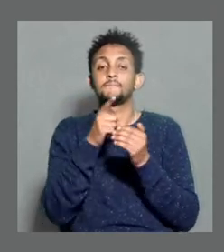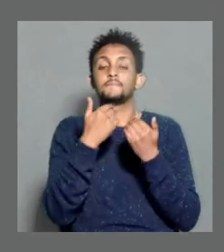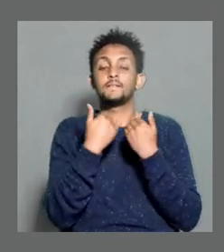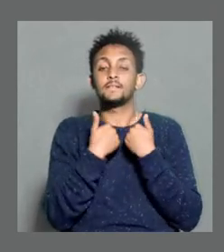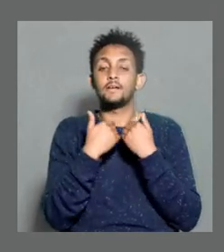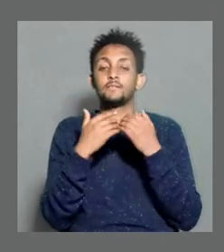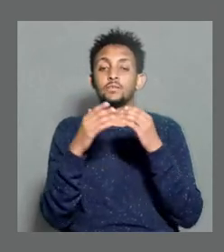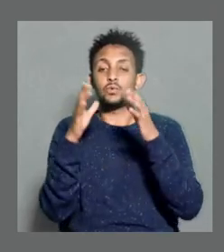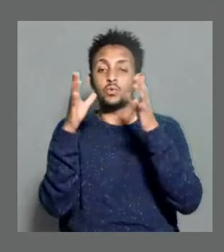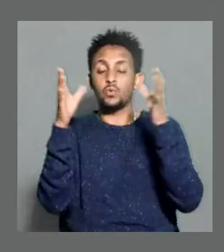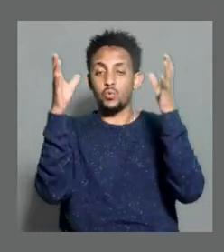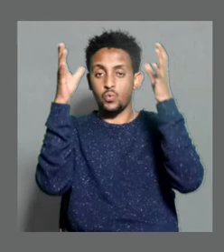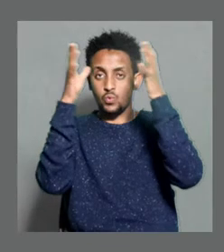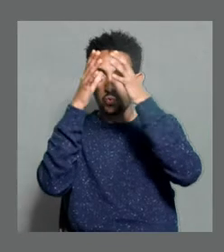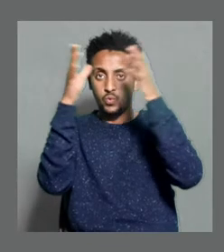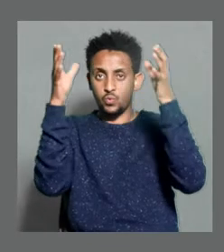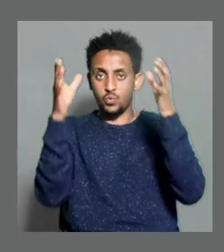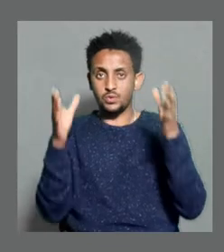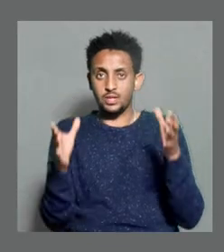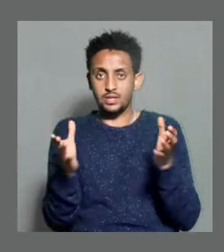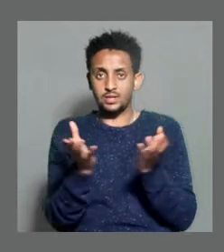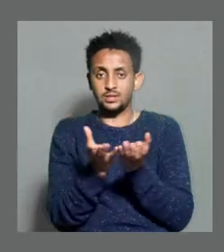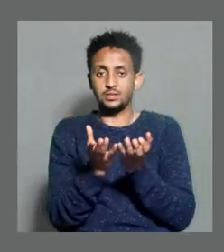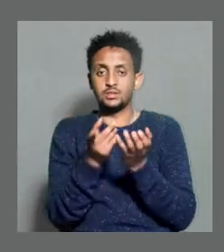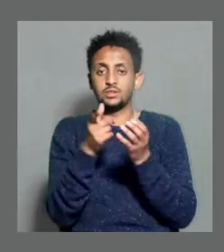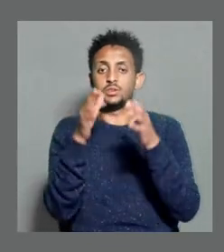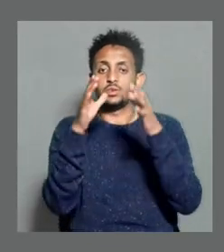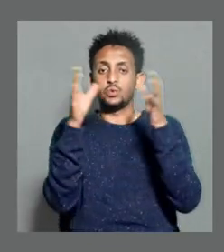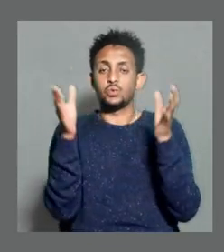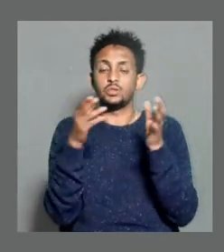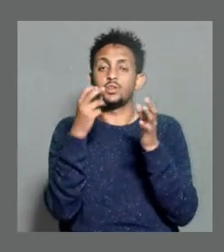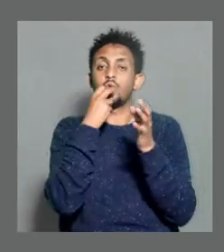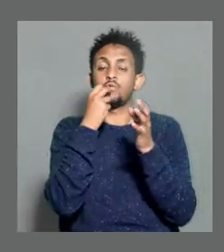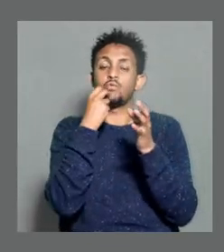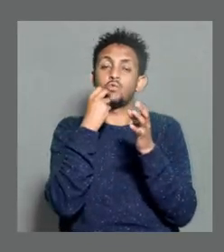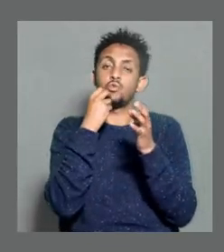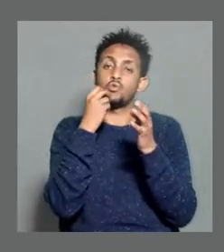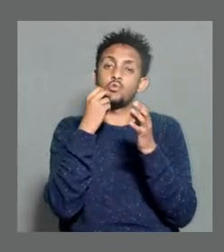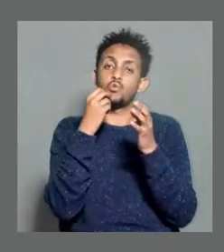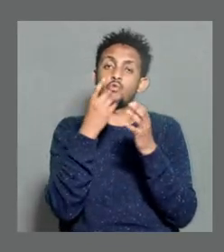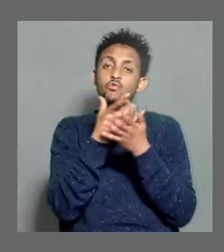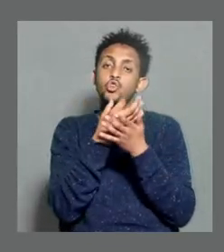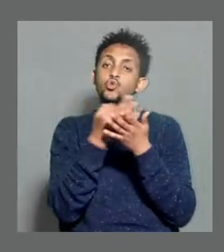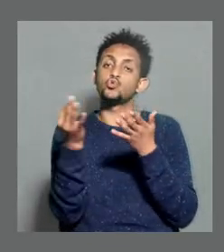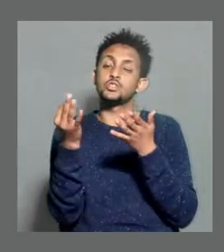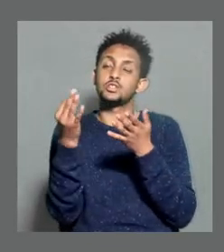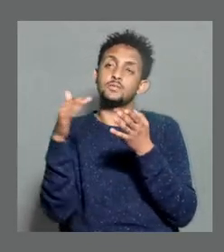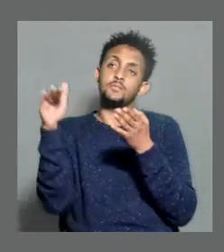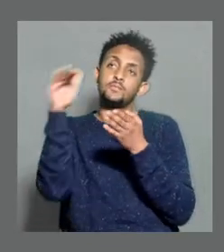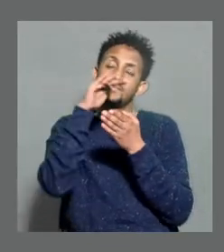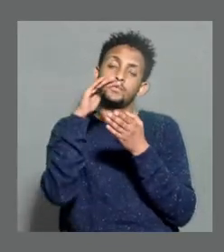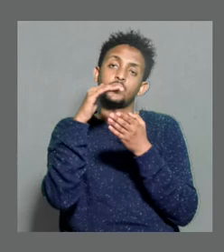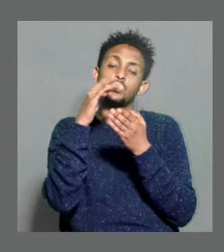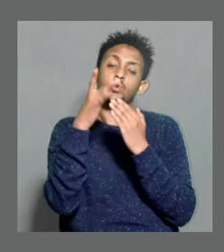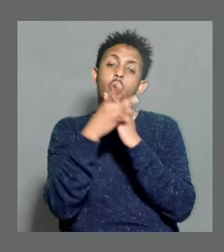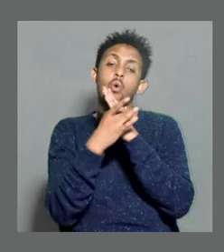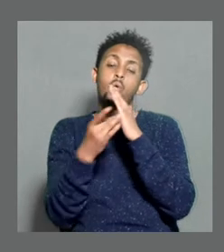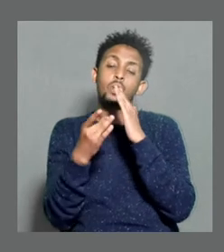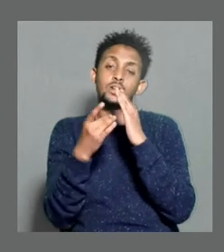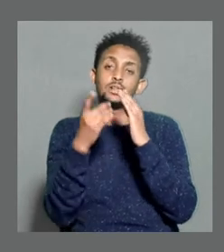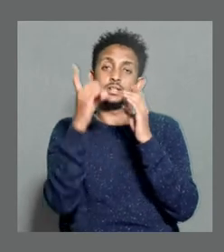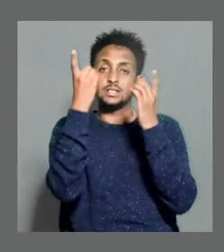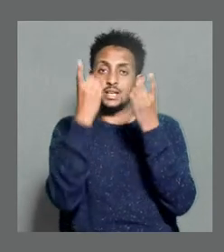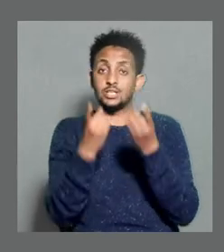have a container, and that container contains fluid, and that fluid is oil. And the density